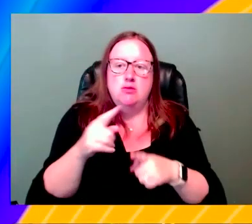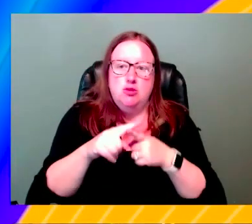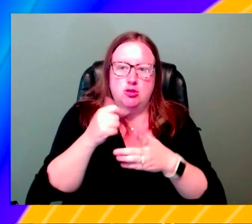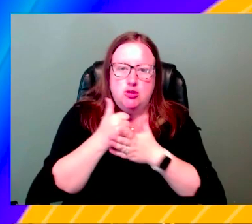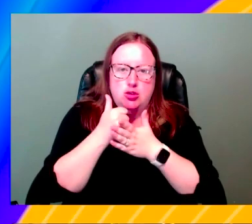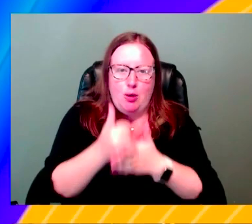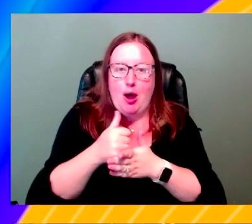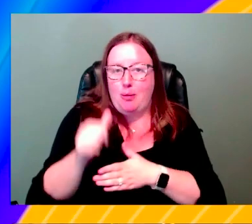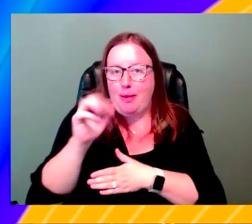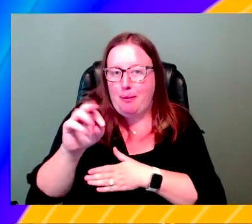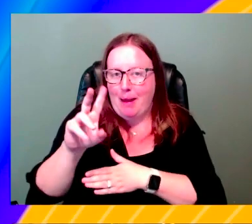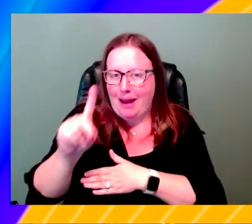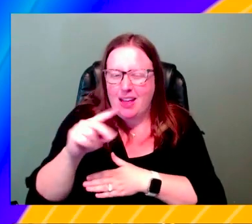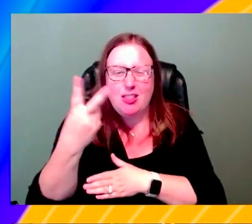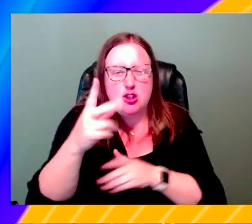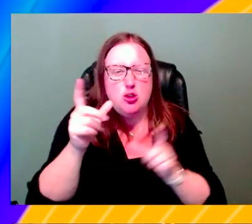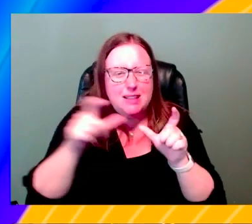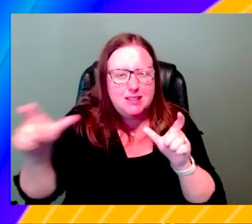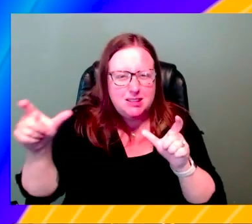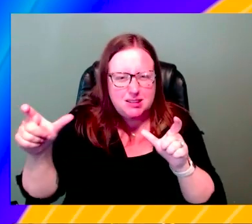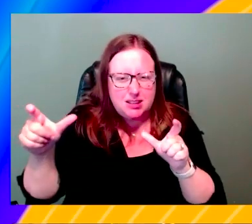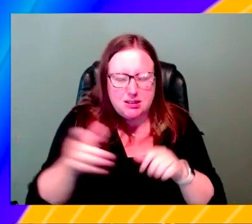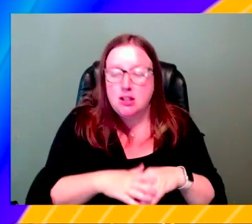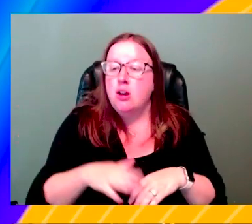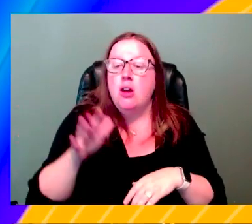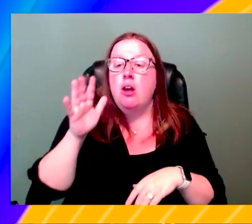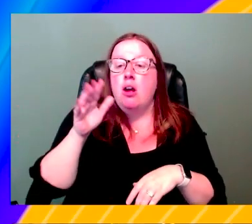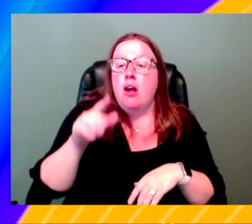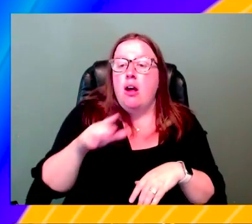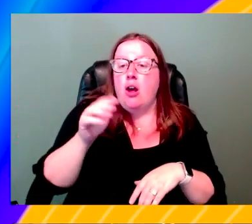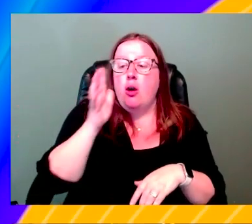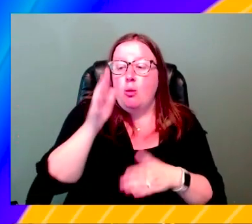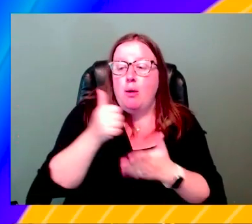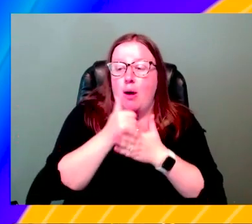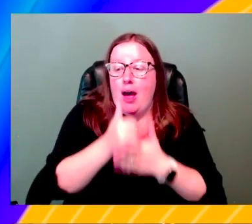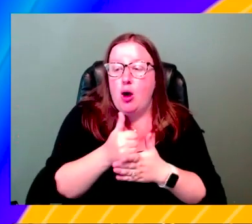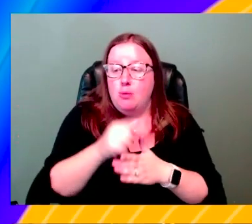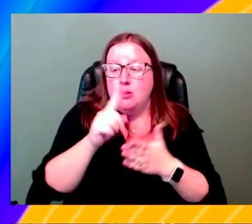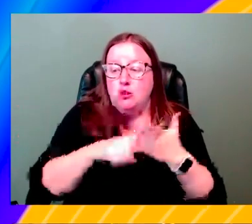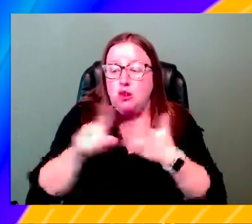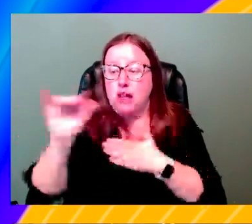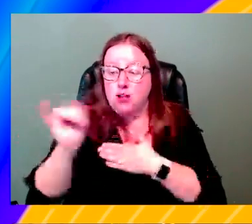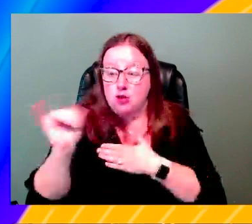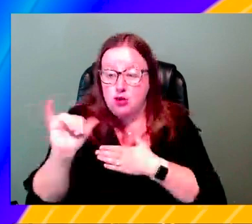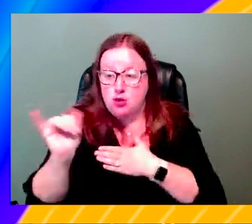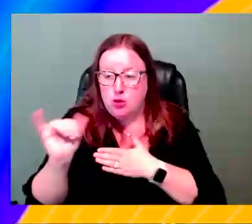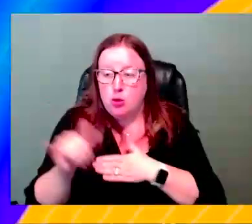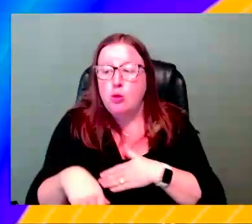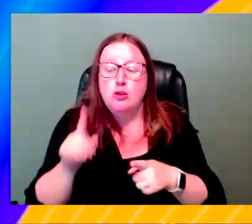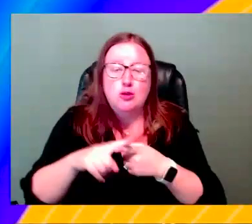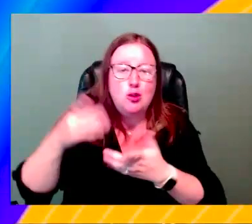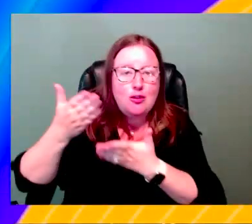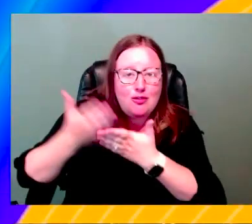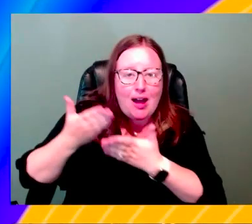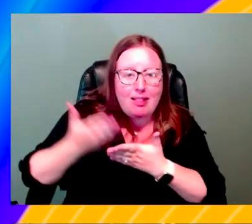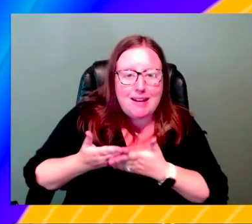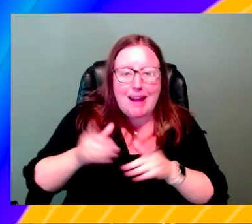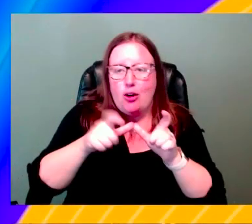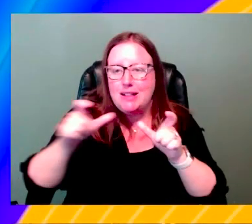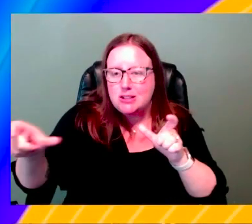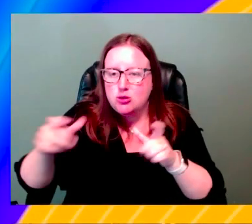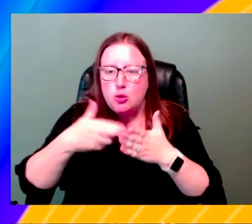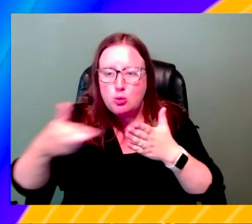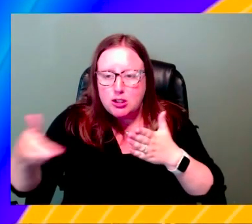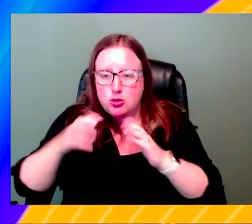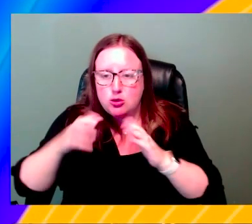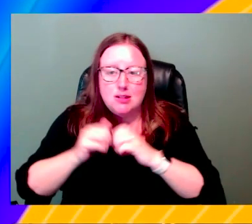2 instances here in this case. We're also going to turn on some health checking so the load balancer can validate that our instances, our resources are up and running.